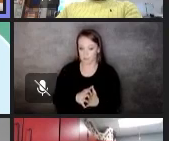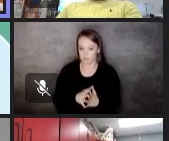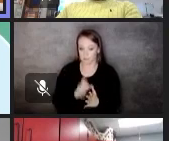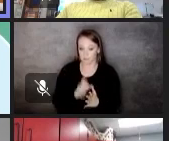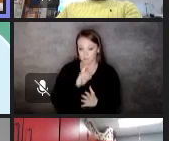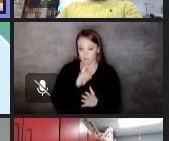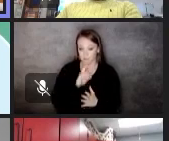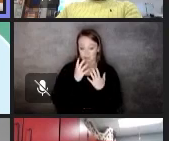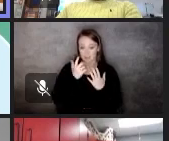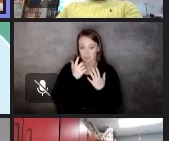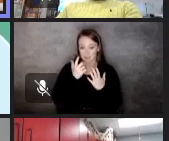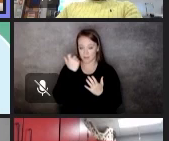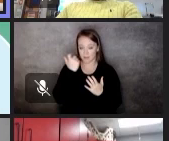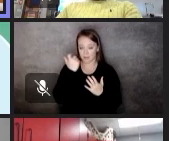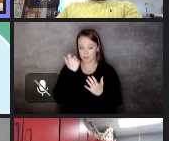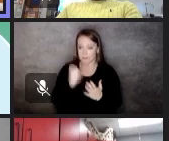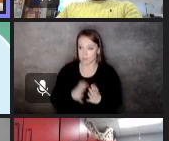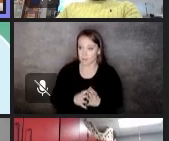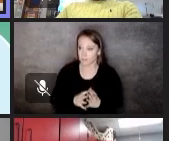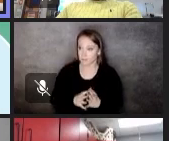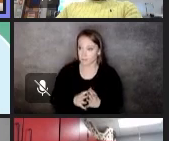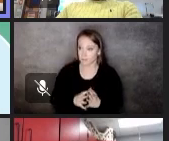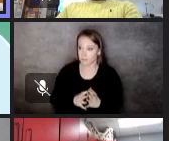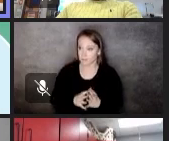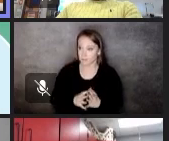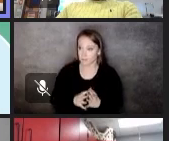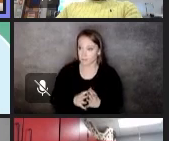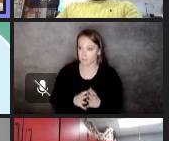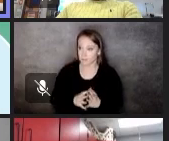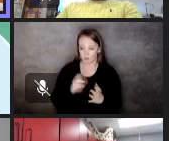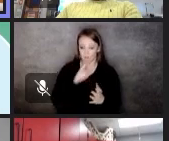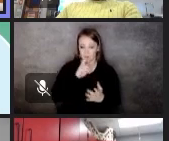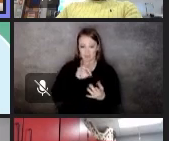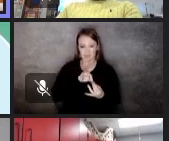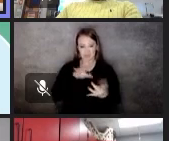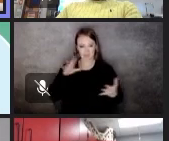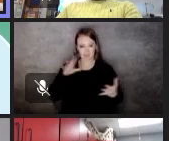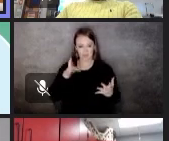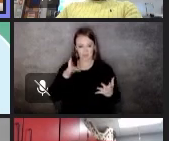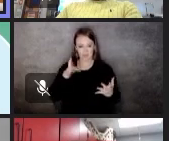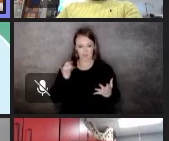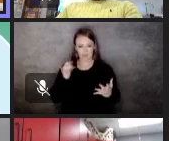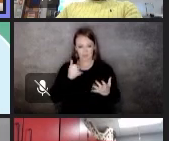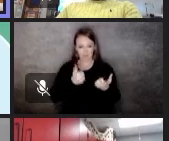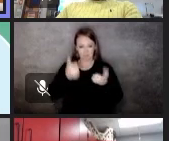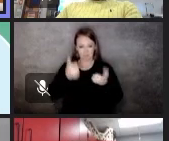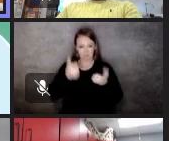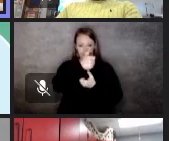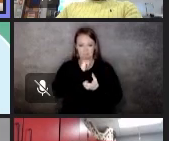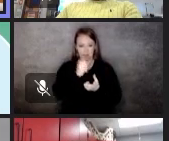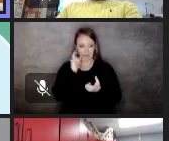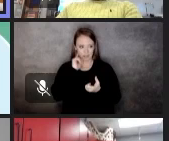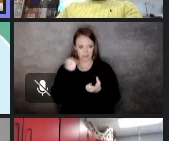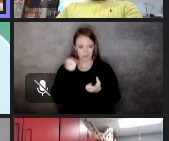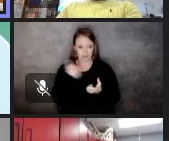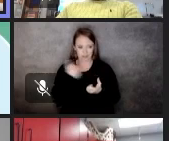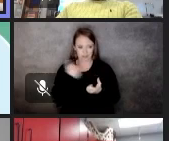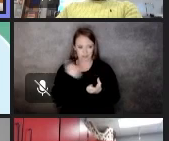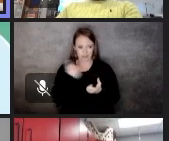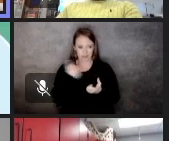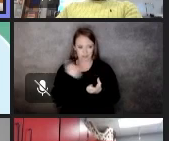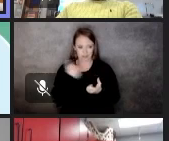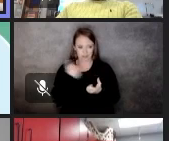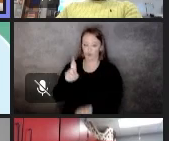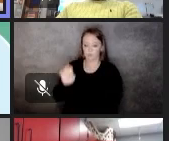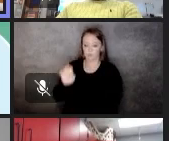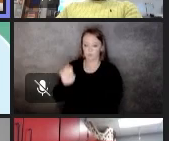disconnect that we think no one's helping and no one's hearing, but they are. We got to find a way to make it to where